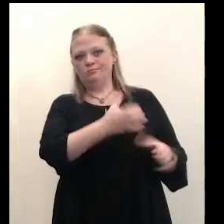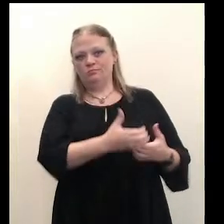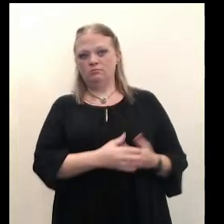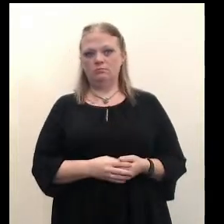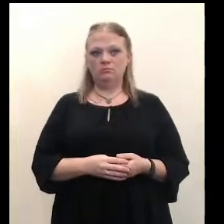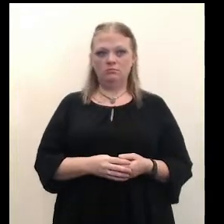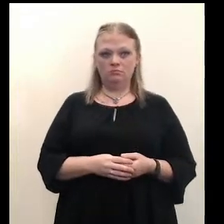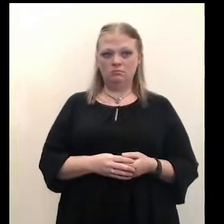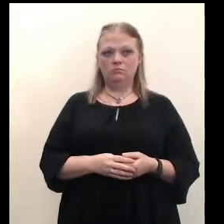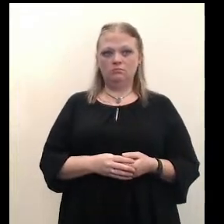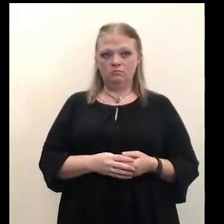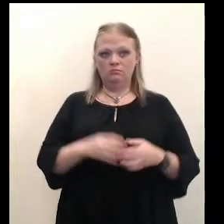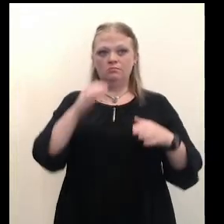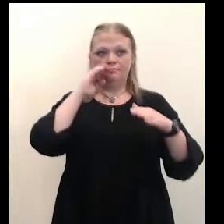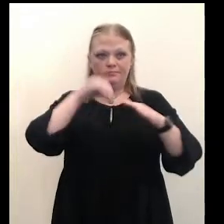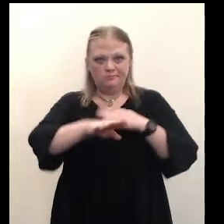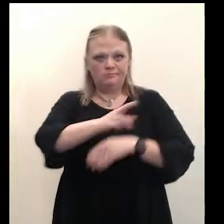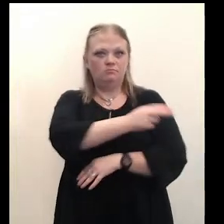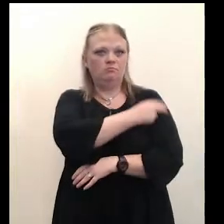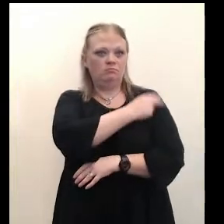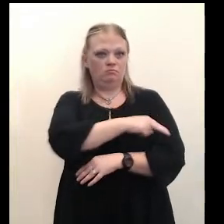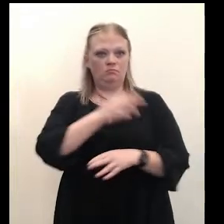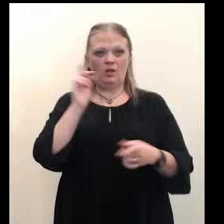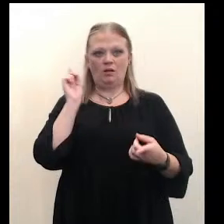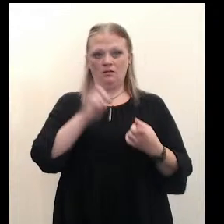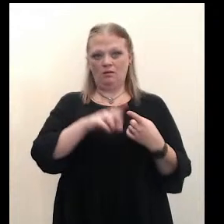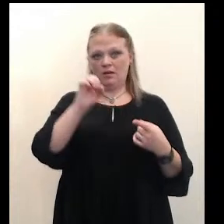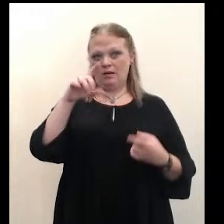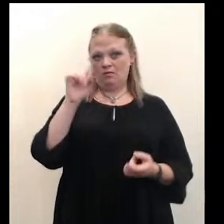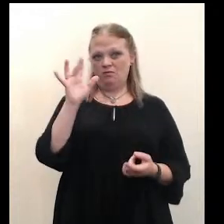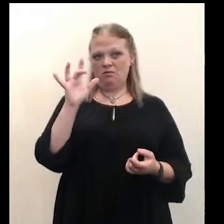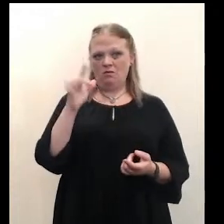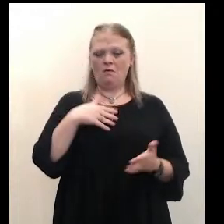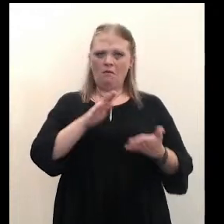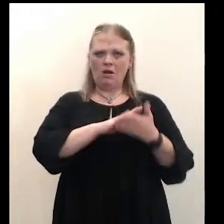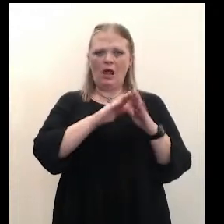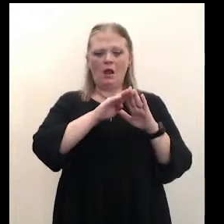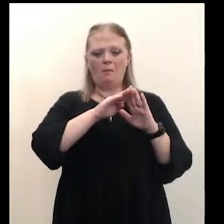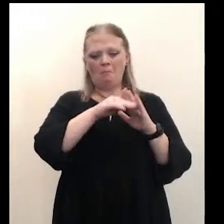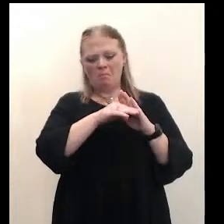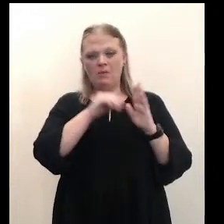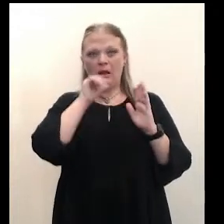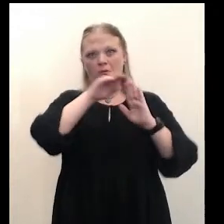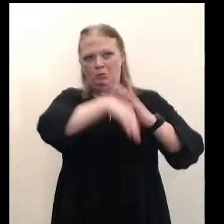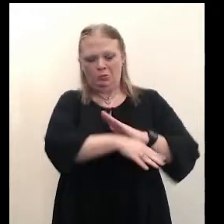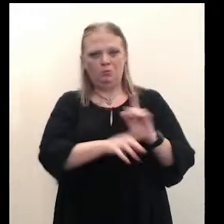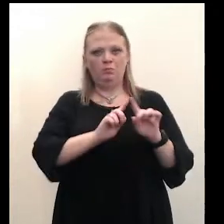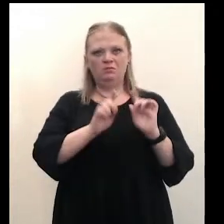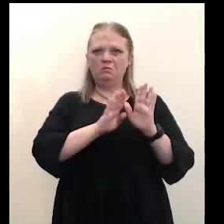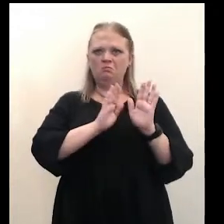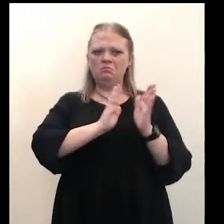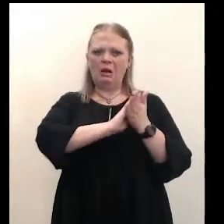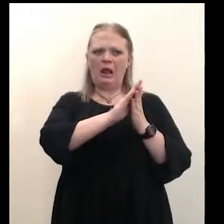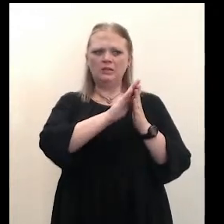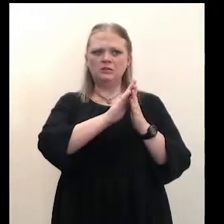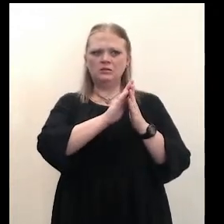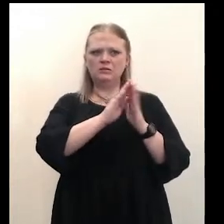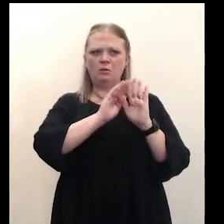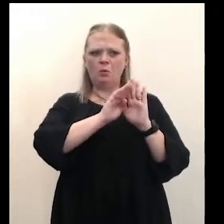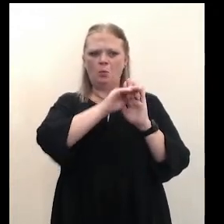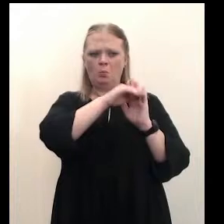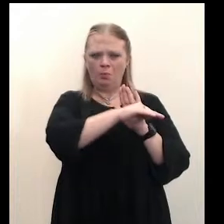Hospitalizations through the 25th, we have seen a nice little decline, not a huge decline, but a nice little decline in